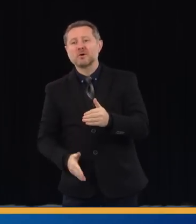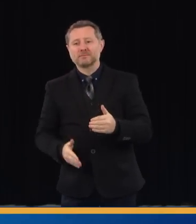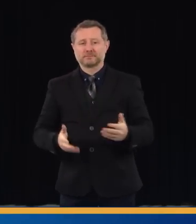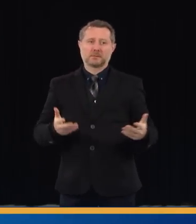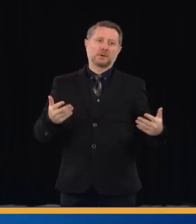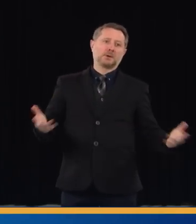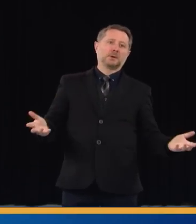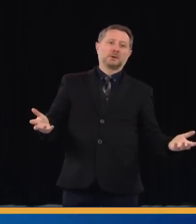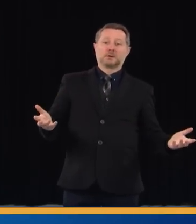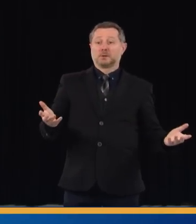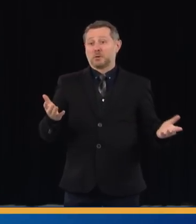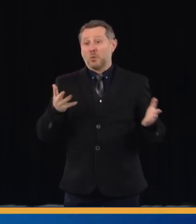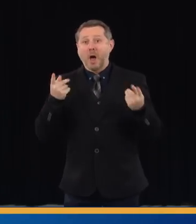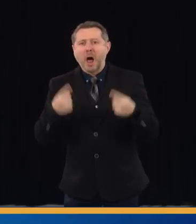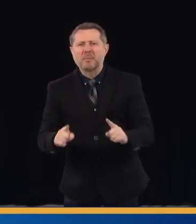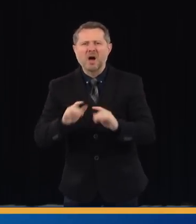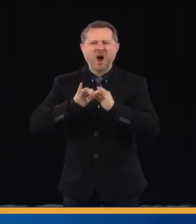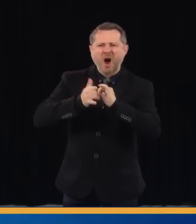does it end?